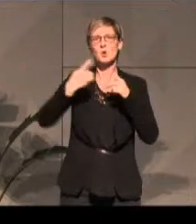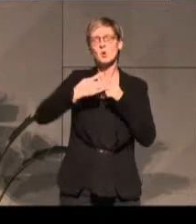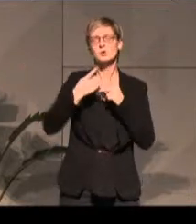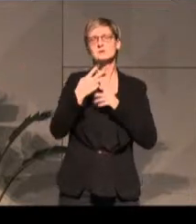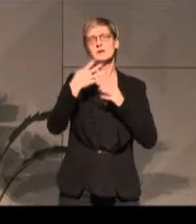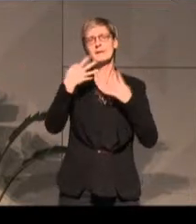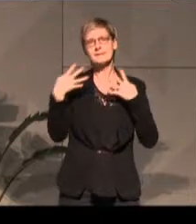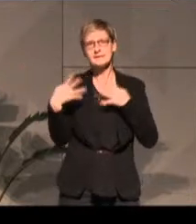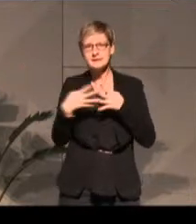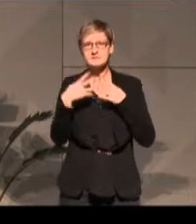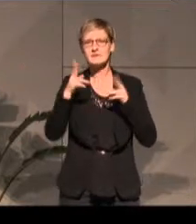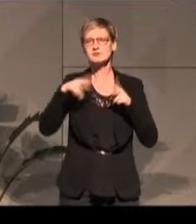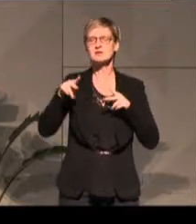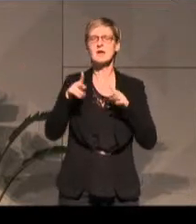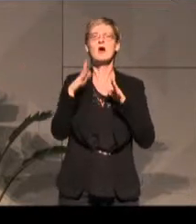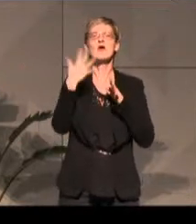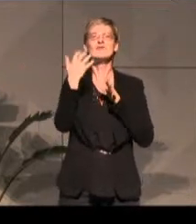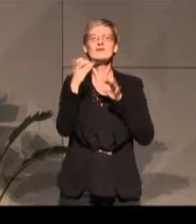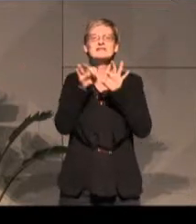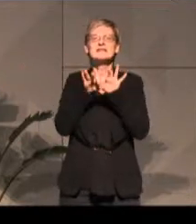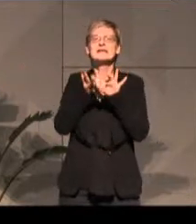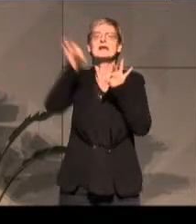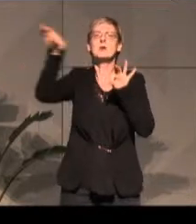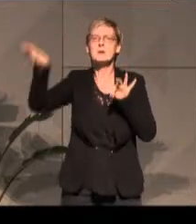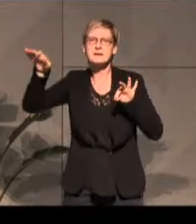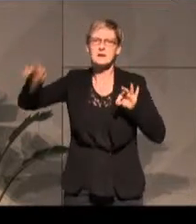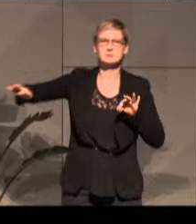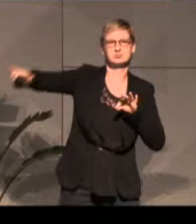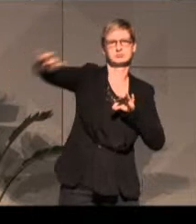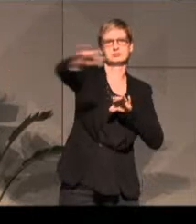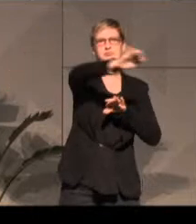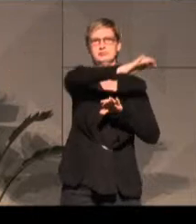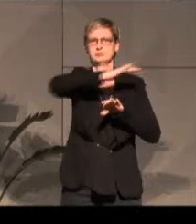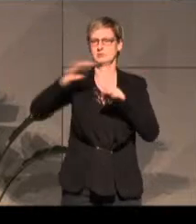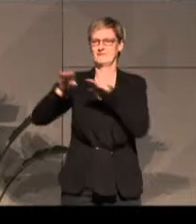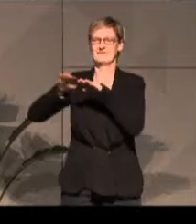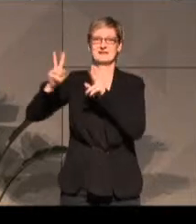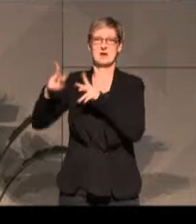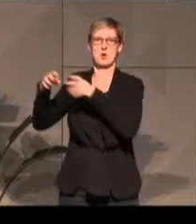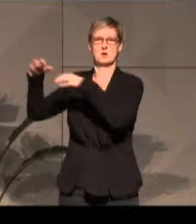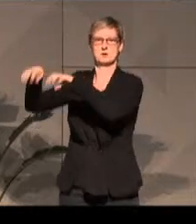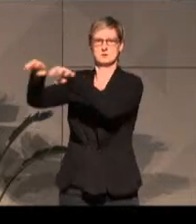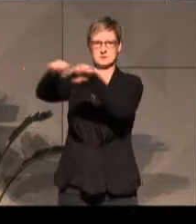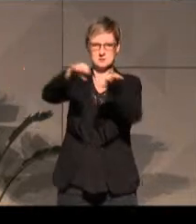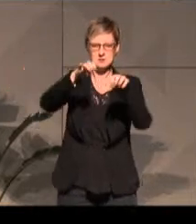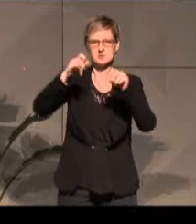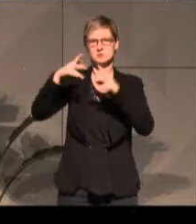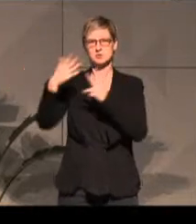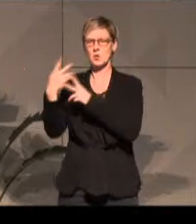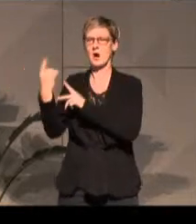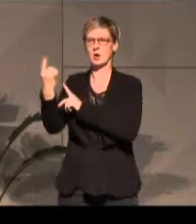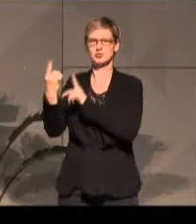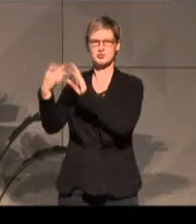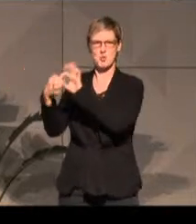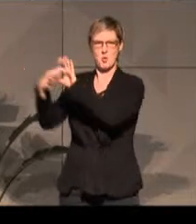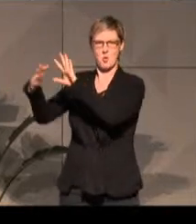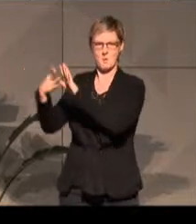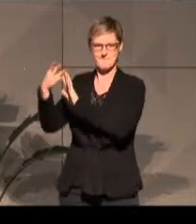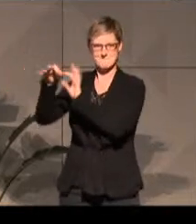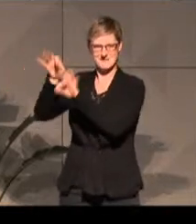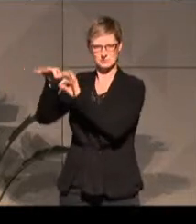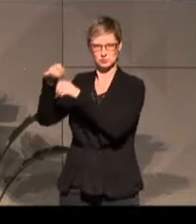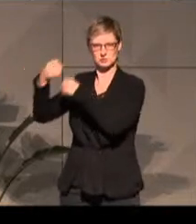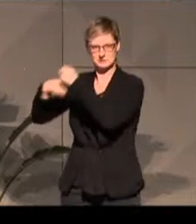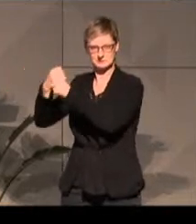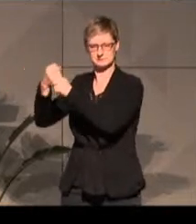to our Polarstern, and 50 kilometers away we erected stations with